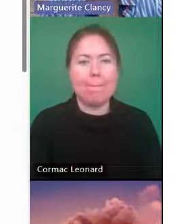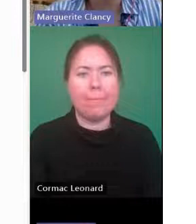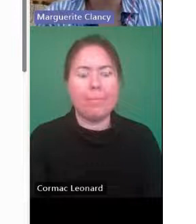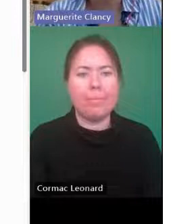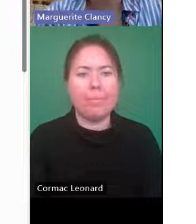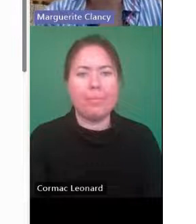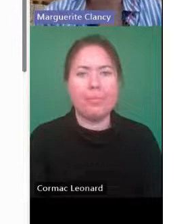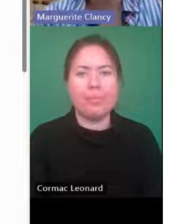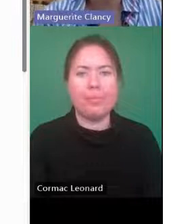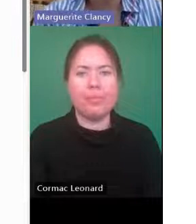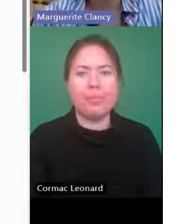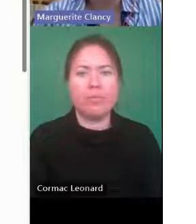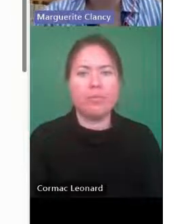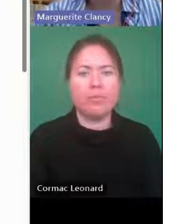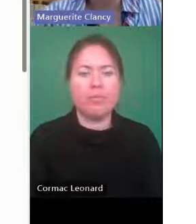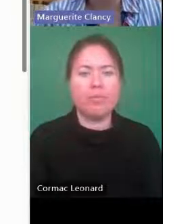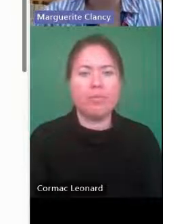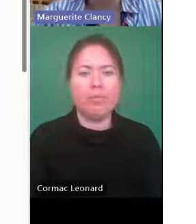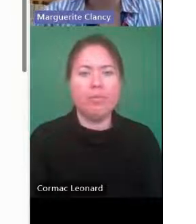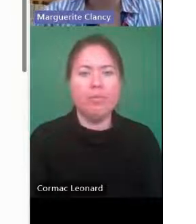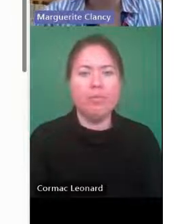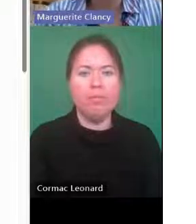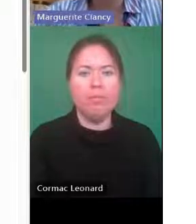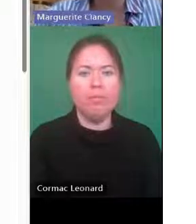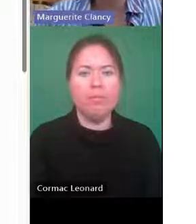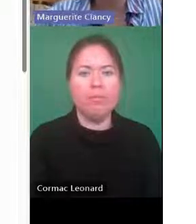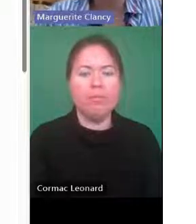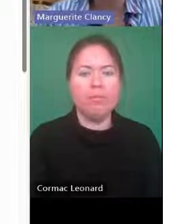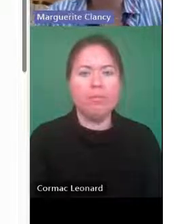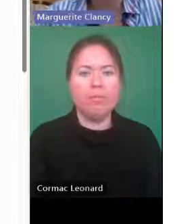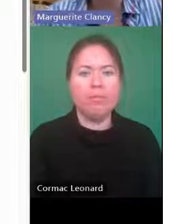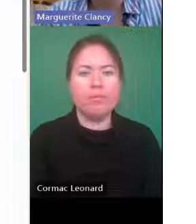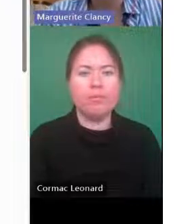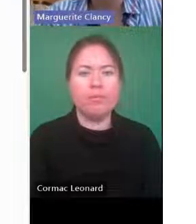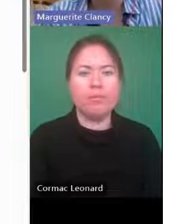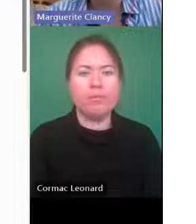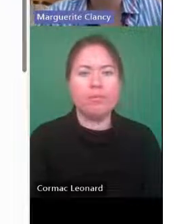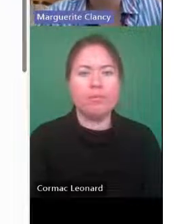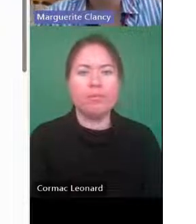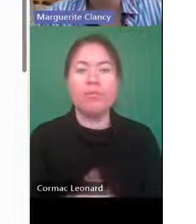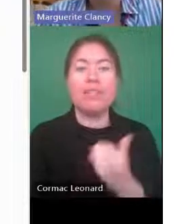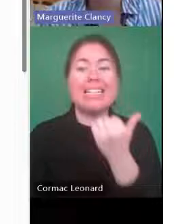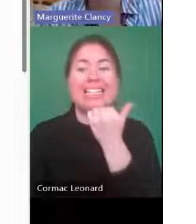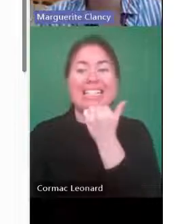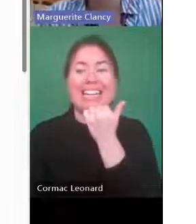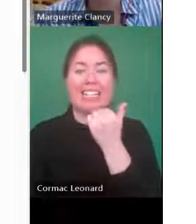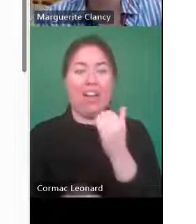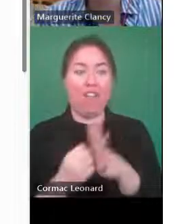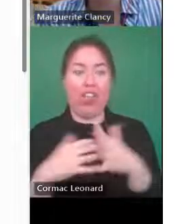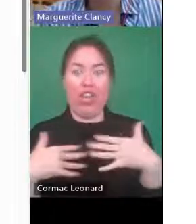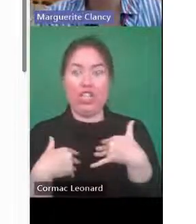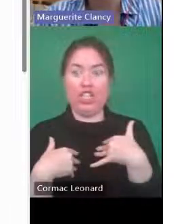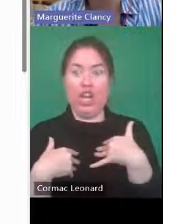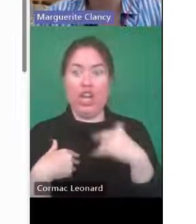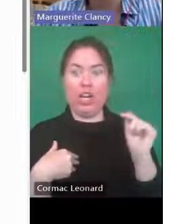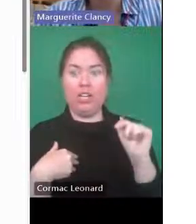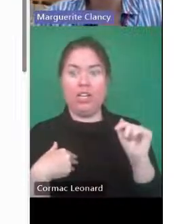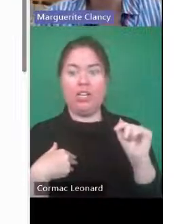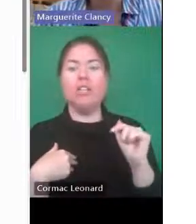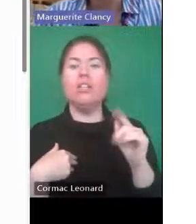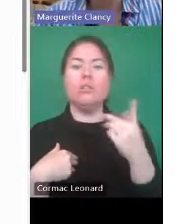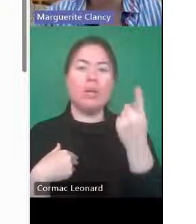to next. So it's asking then for the date the safeguarding concern. You've got the ability here to tick into